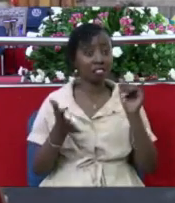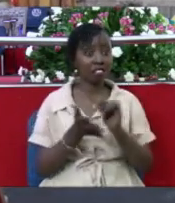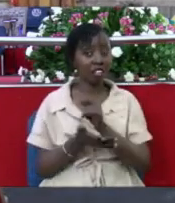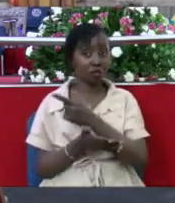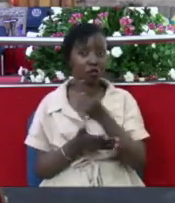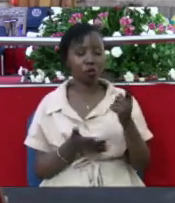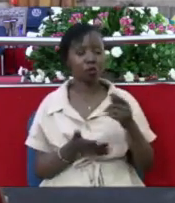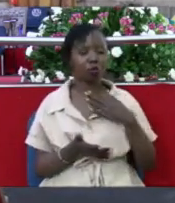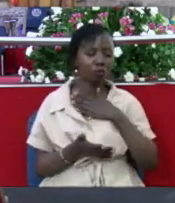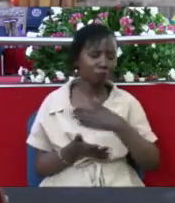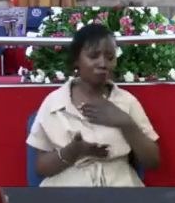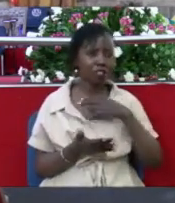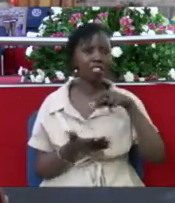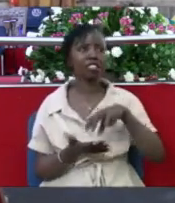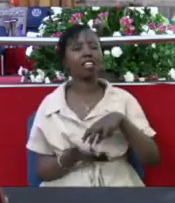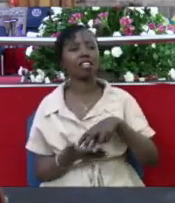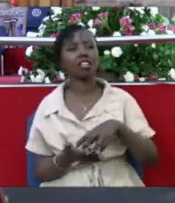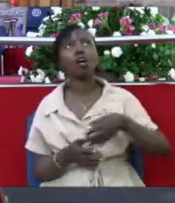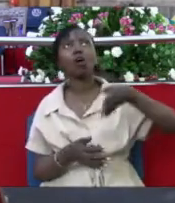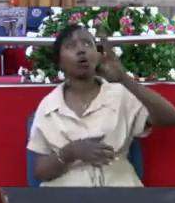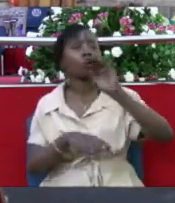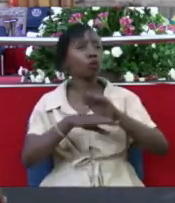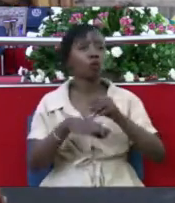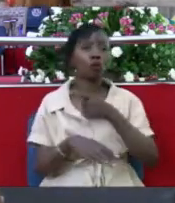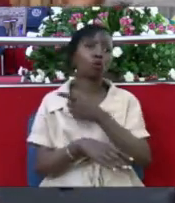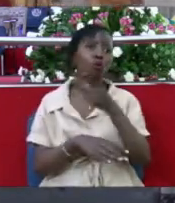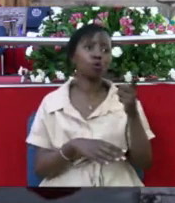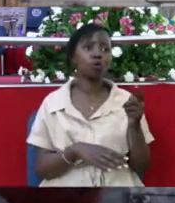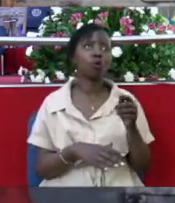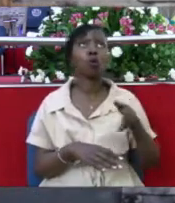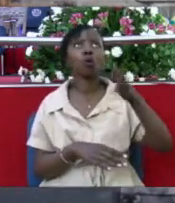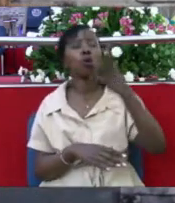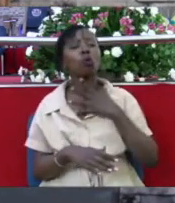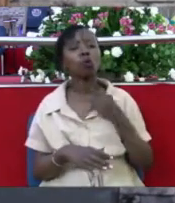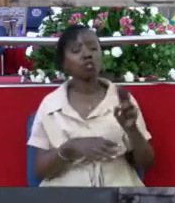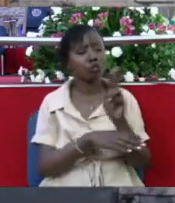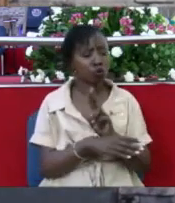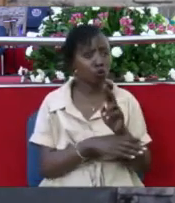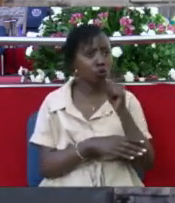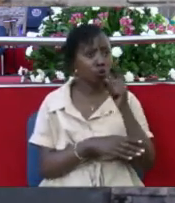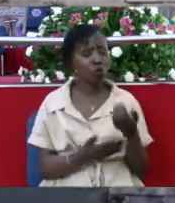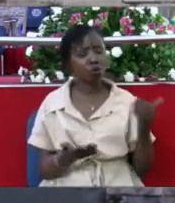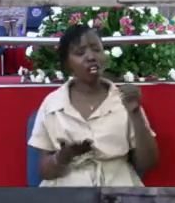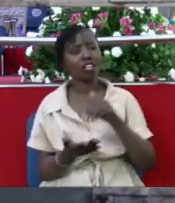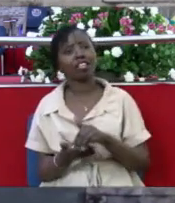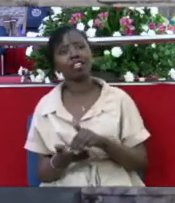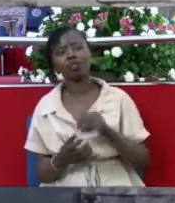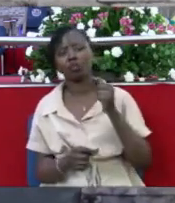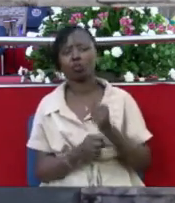please stand. God is calling you. He wants to use you one more time to do great